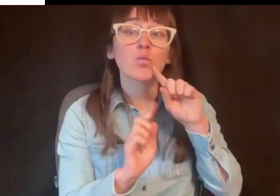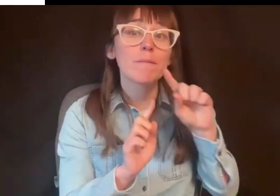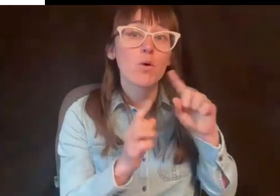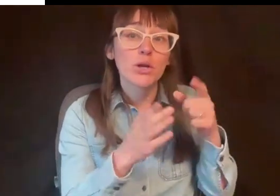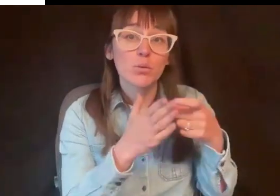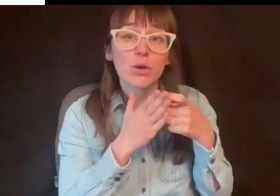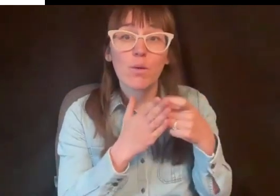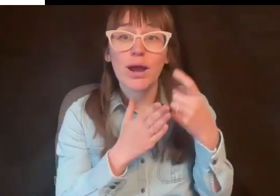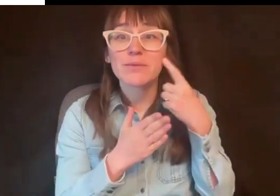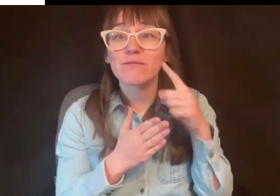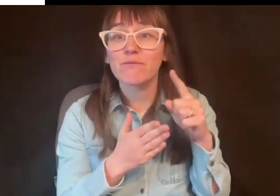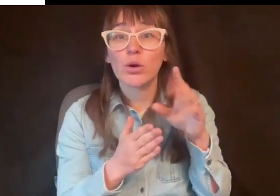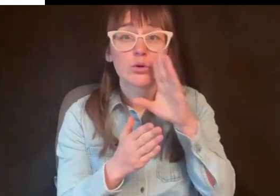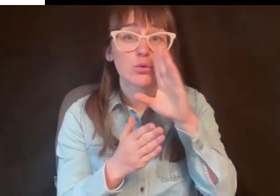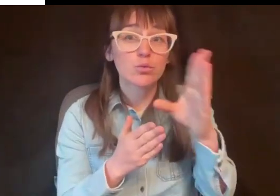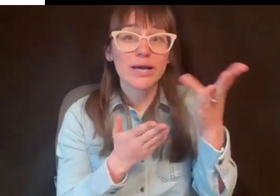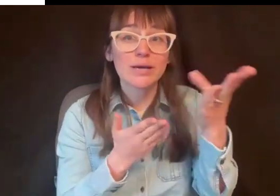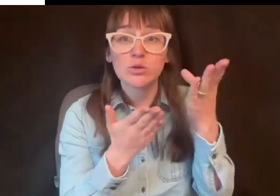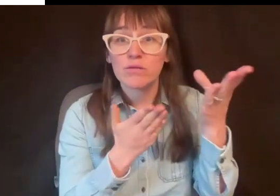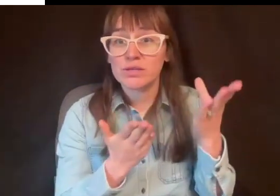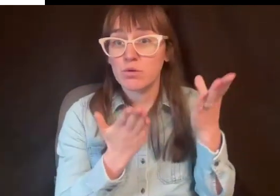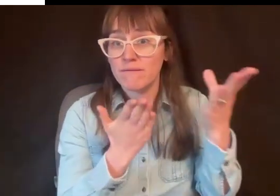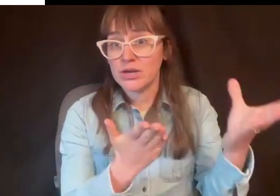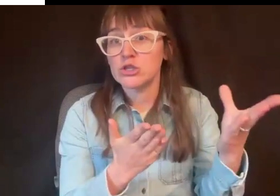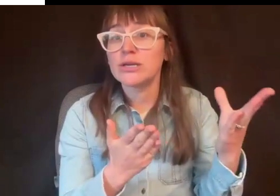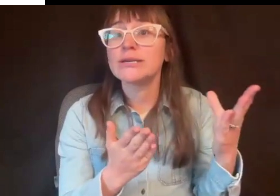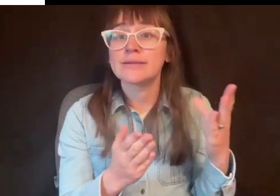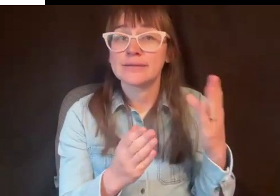services provision and more. Next slide.